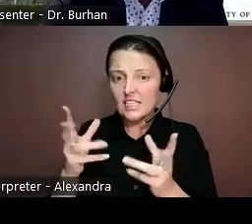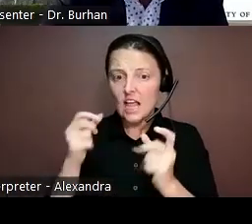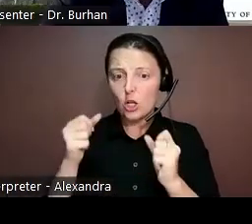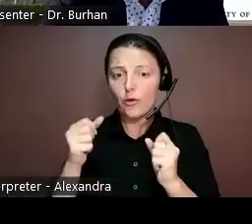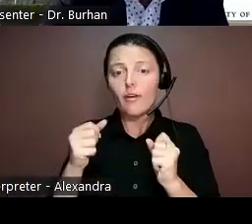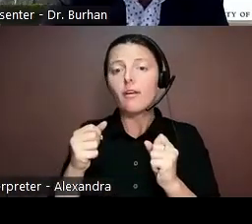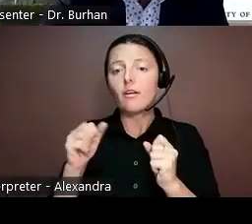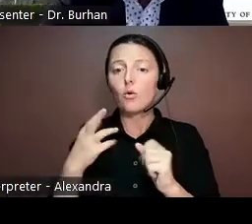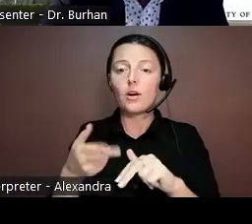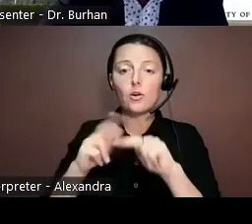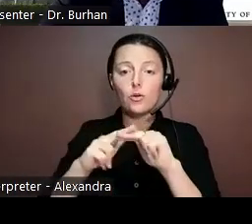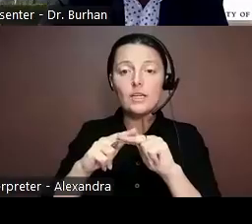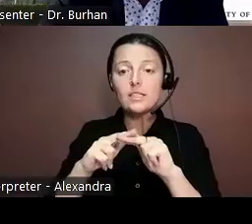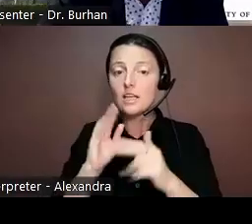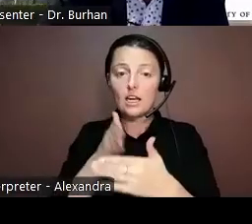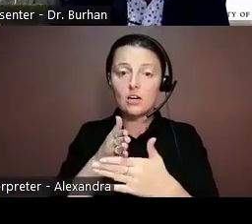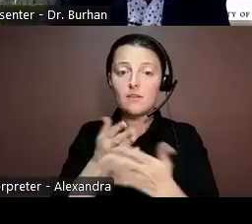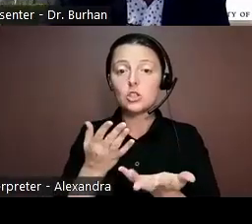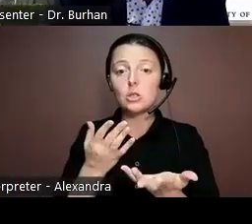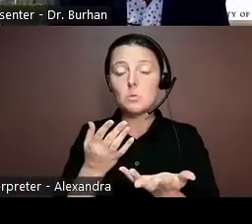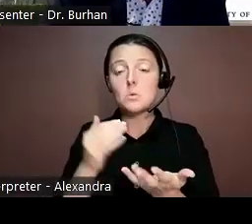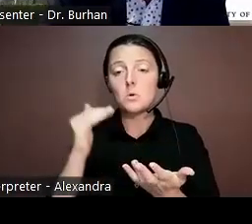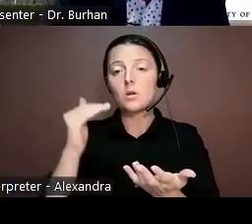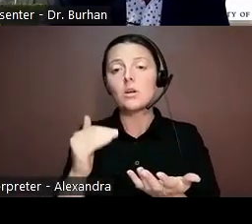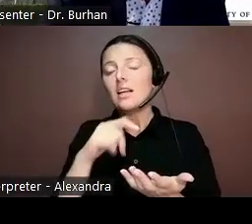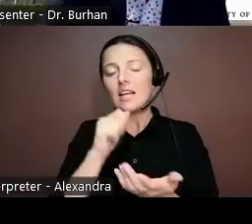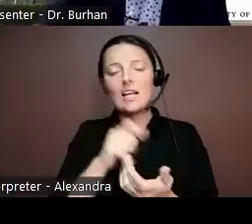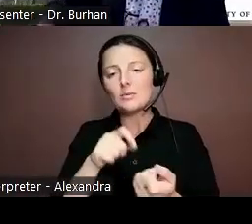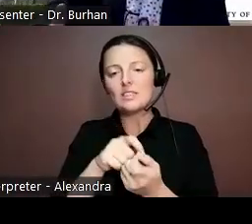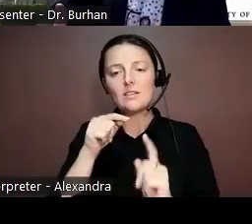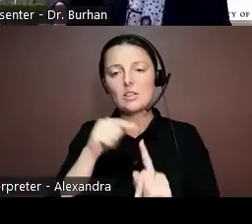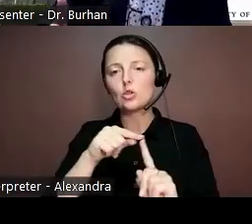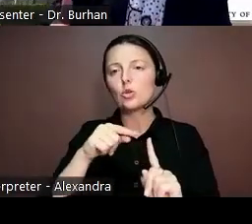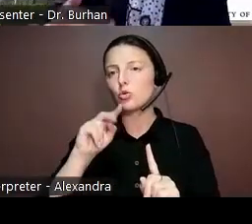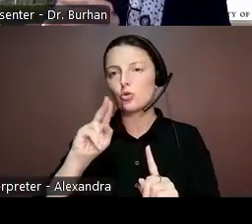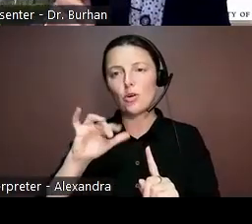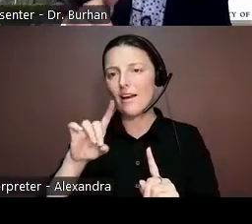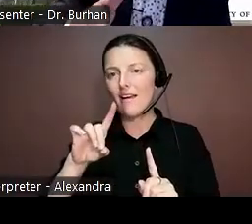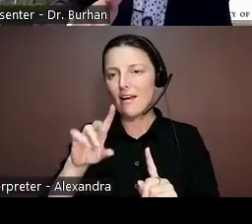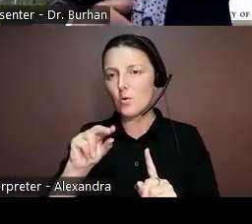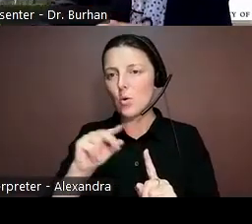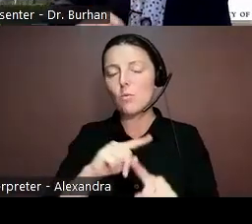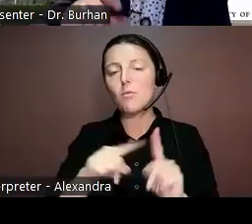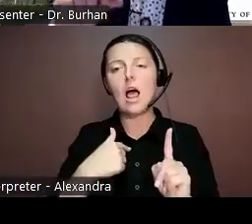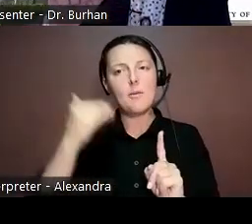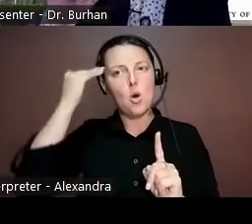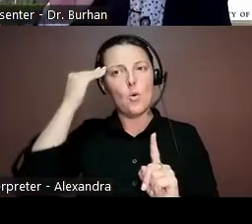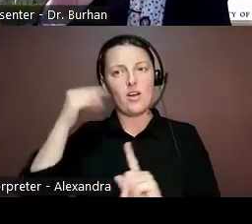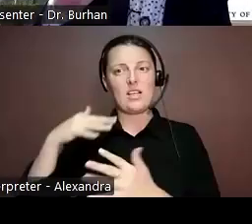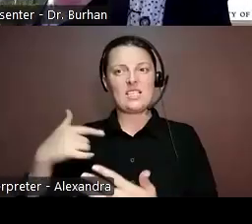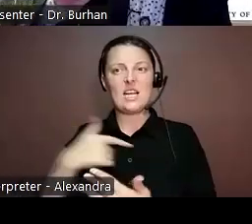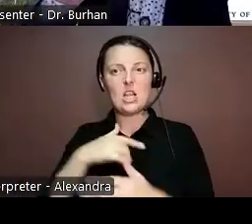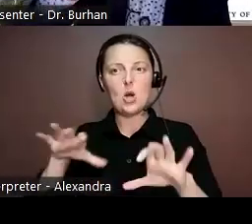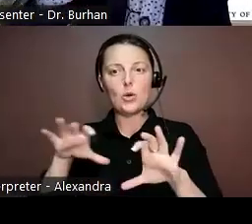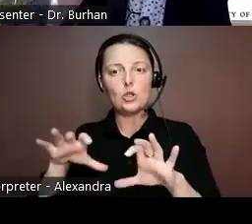and improve their cognitive function. It wasn't specific to the triad, which is actually, so I'm aware that the study that we're doing, the Cognizate, will be probably the